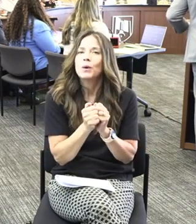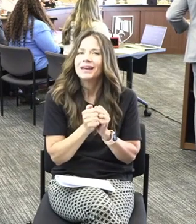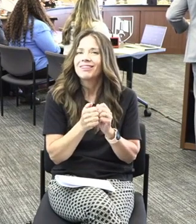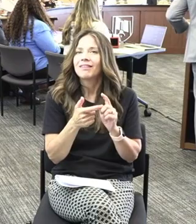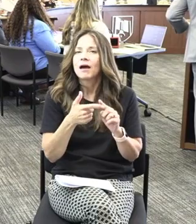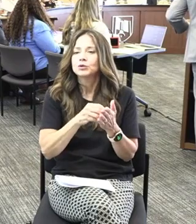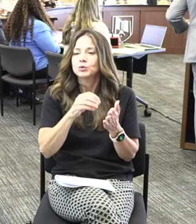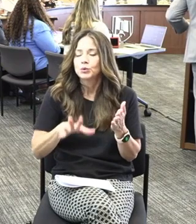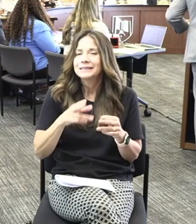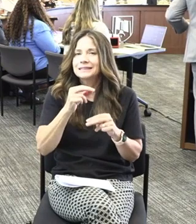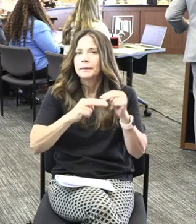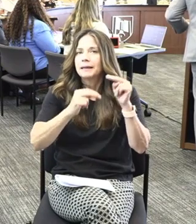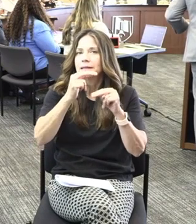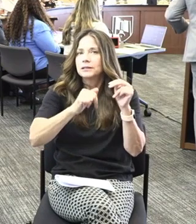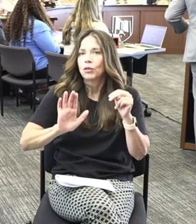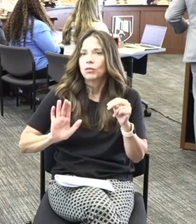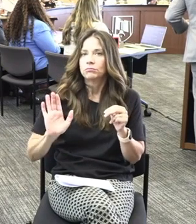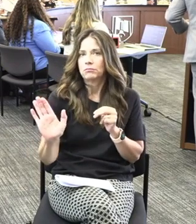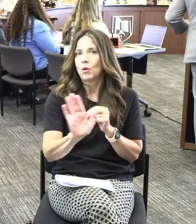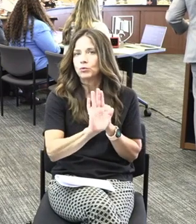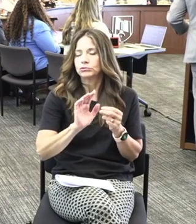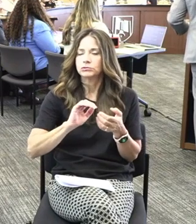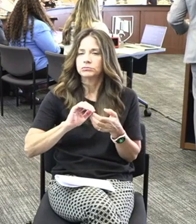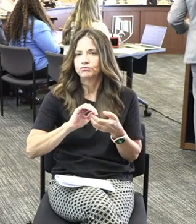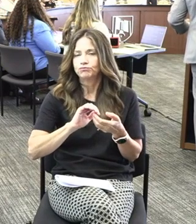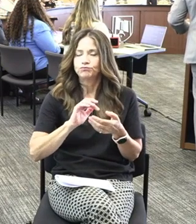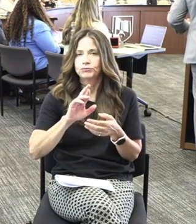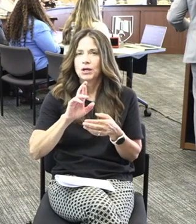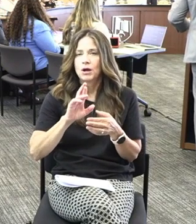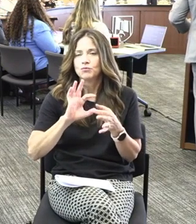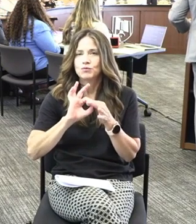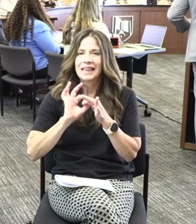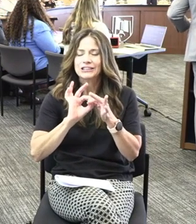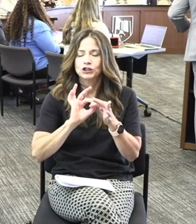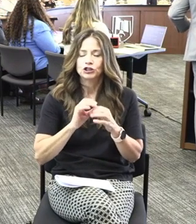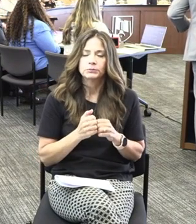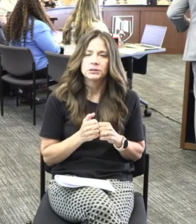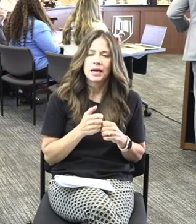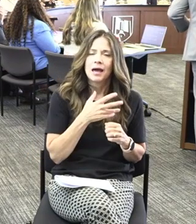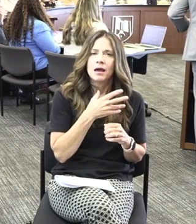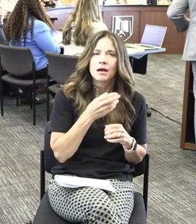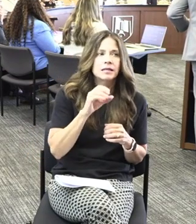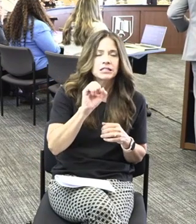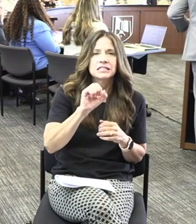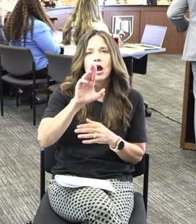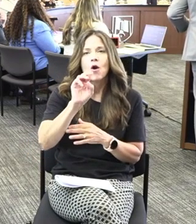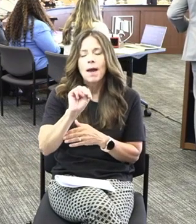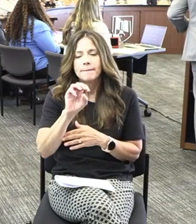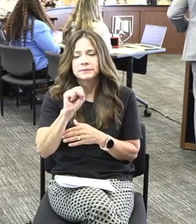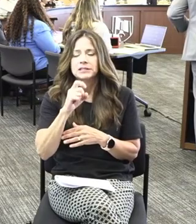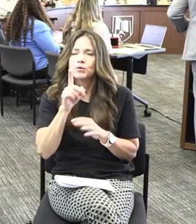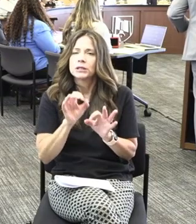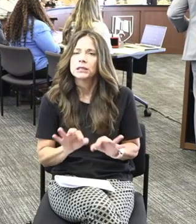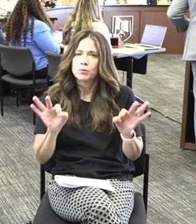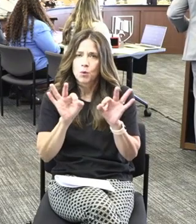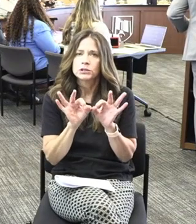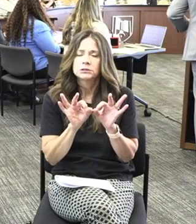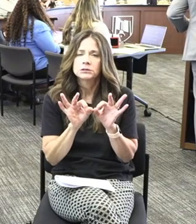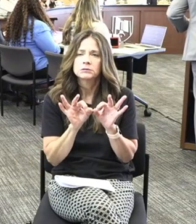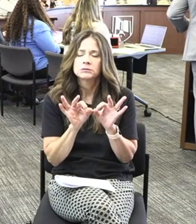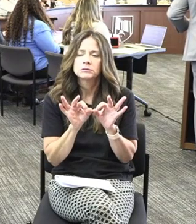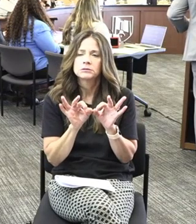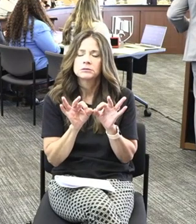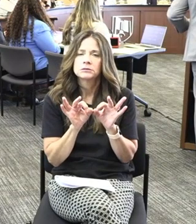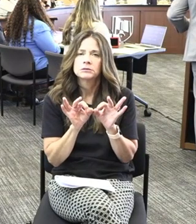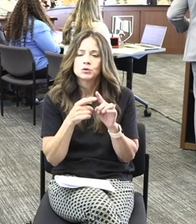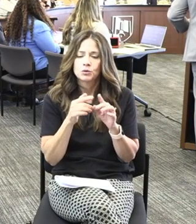those relationships. We're going to maximize our use of technology. Of course, the CRM's implementation is critical